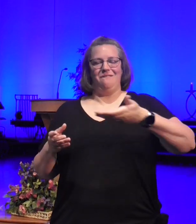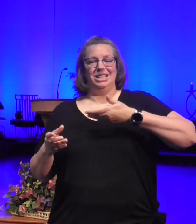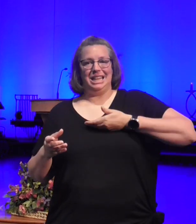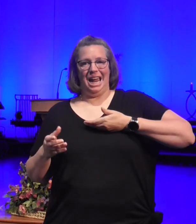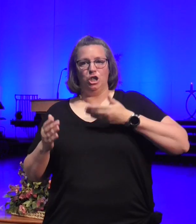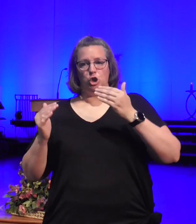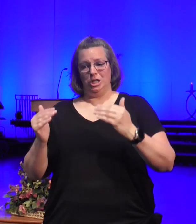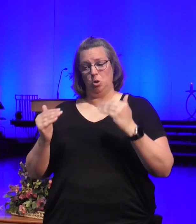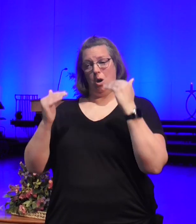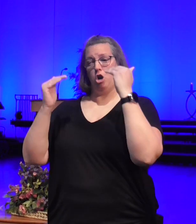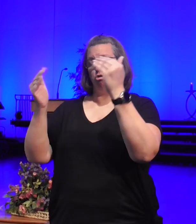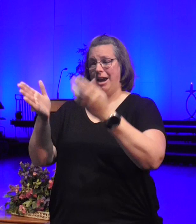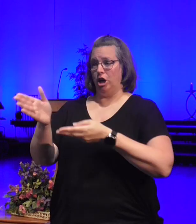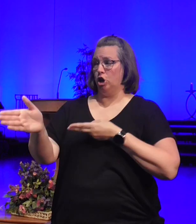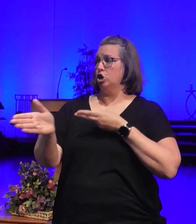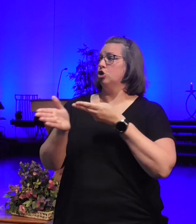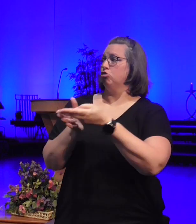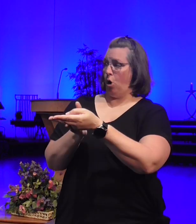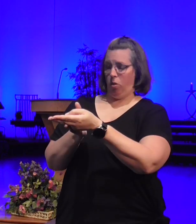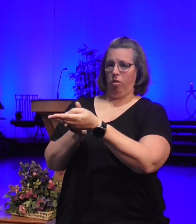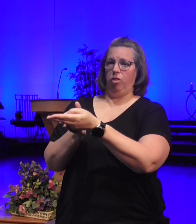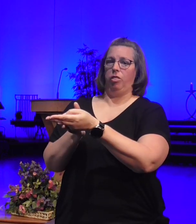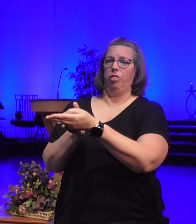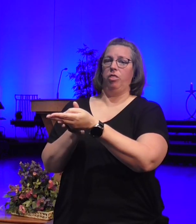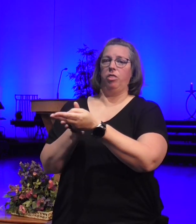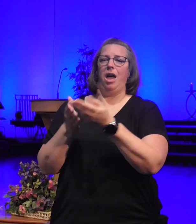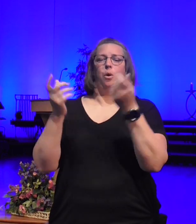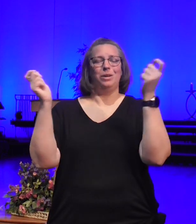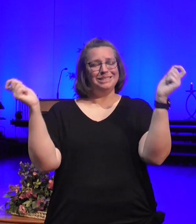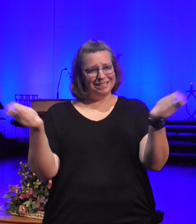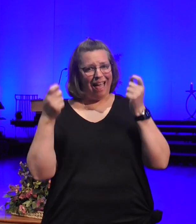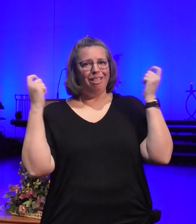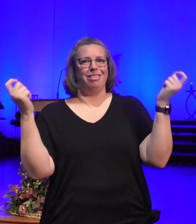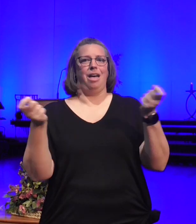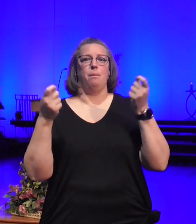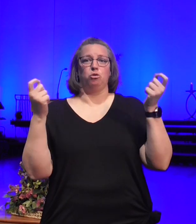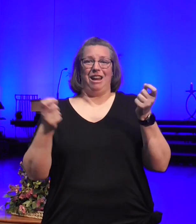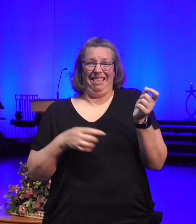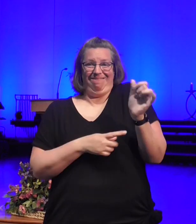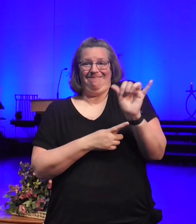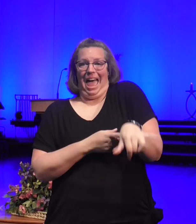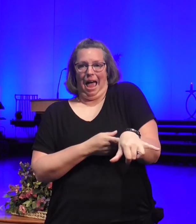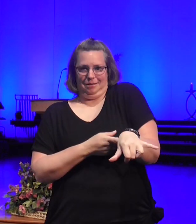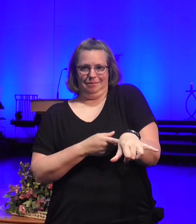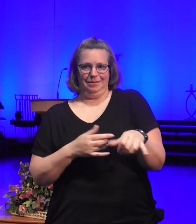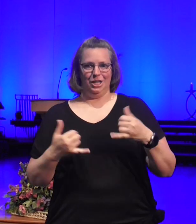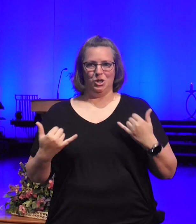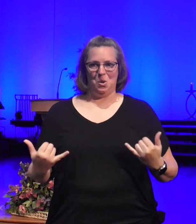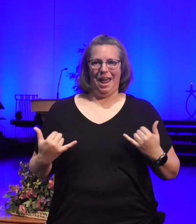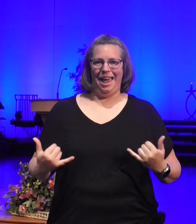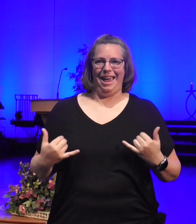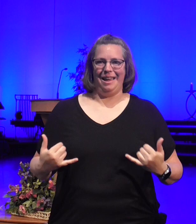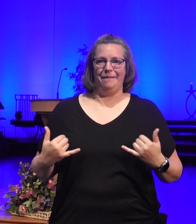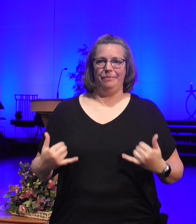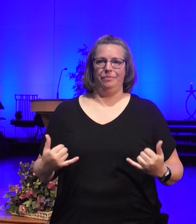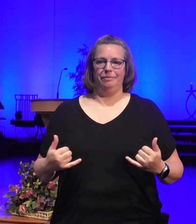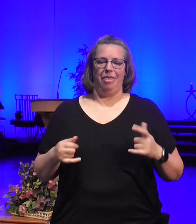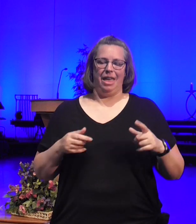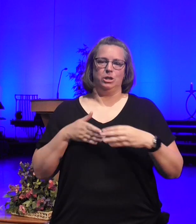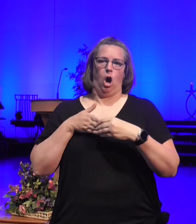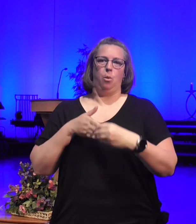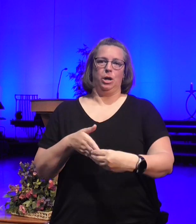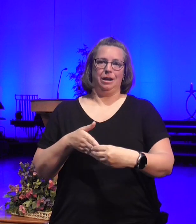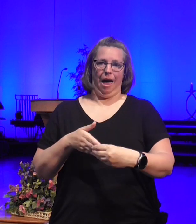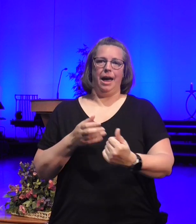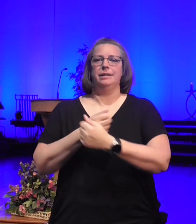greater truth of who we are. And we celebrate that this day and allow that to be our guide.